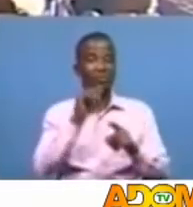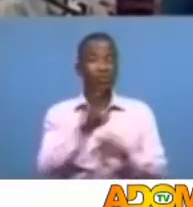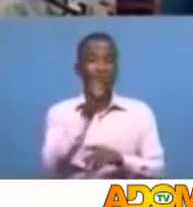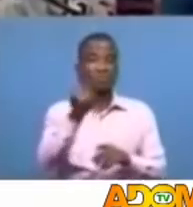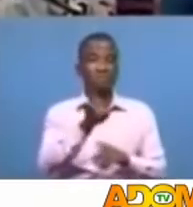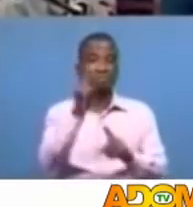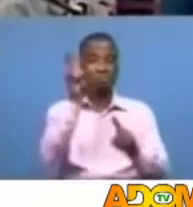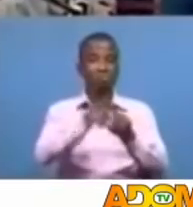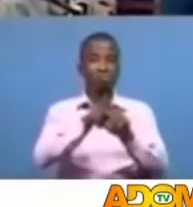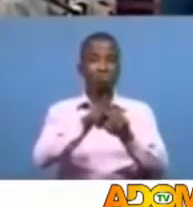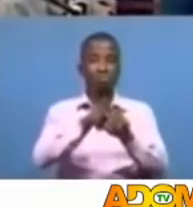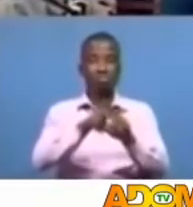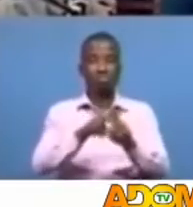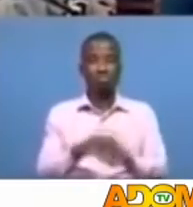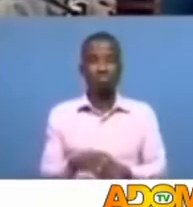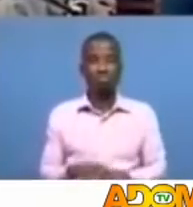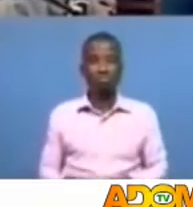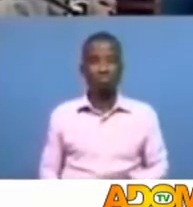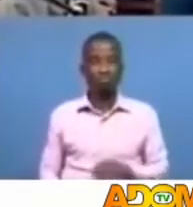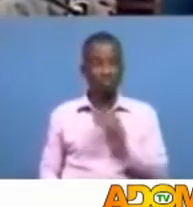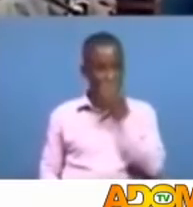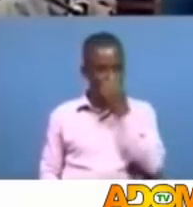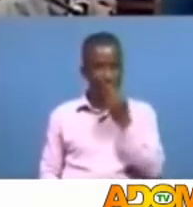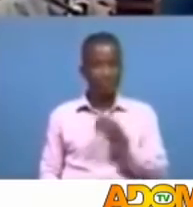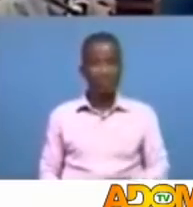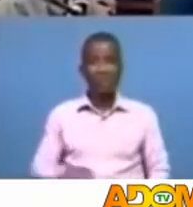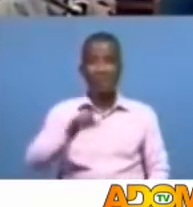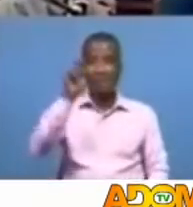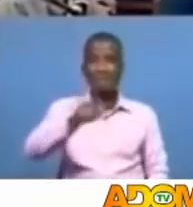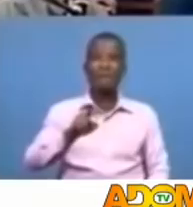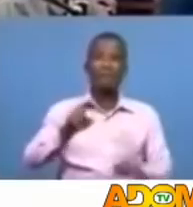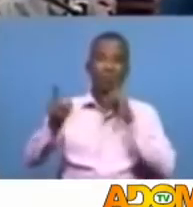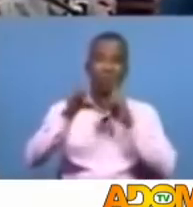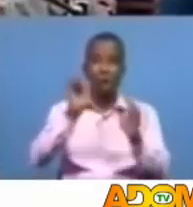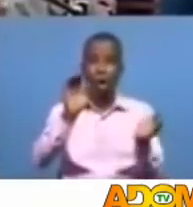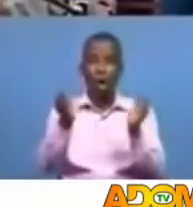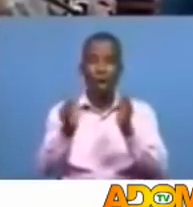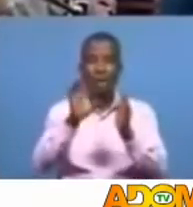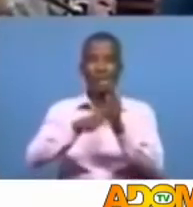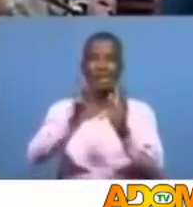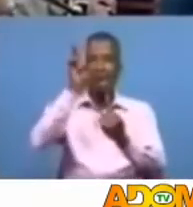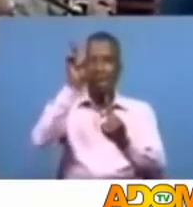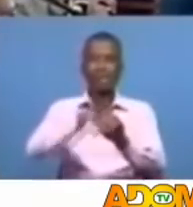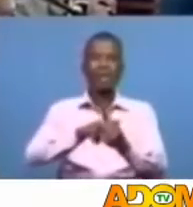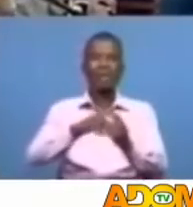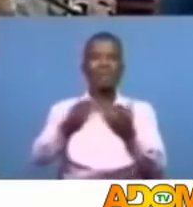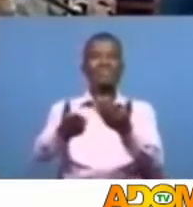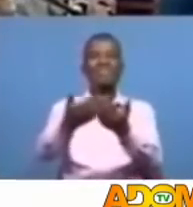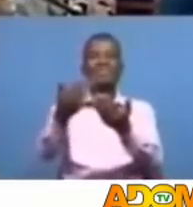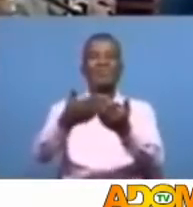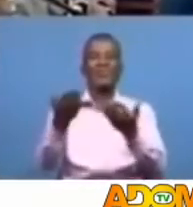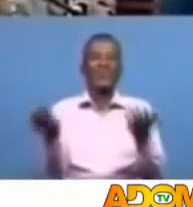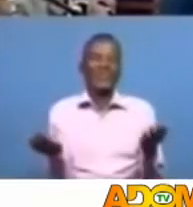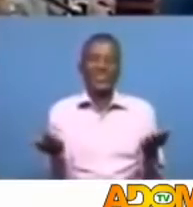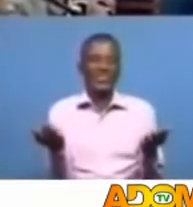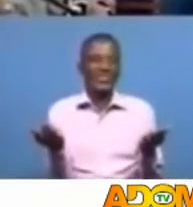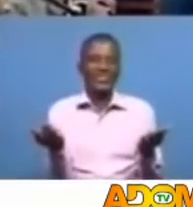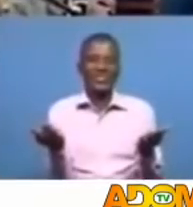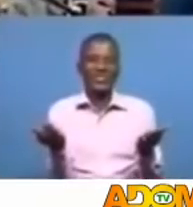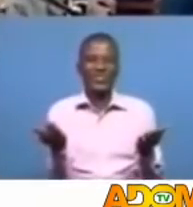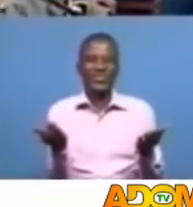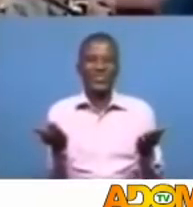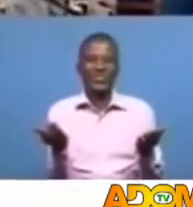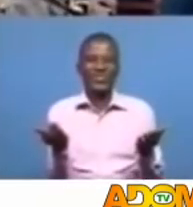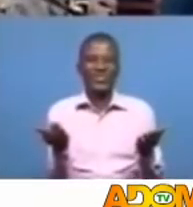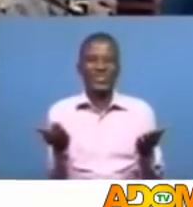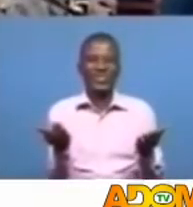Well, my lord, if you don't even make a reference, you can't apply. I mean, if you don't even make a reference to it, you can't apply it. I mean, you make